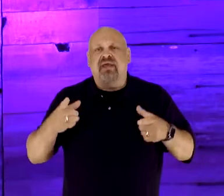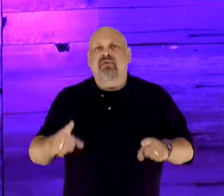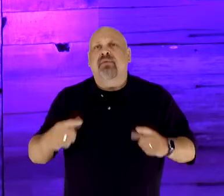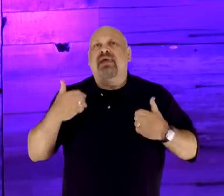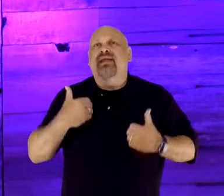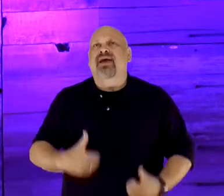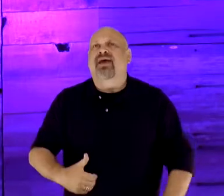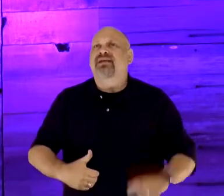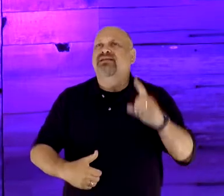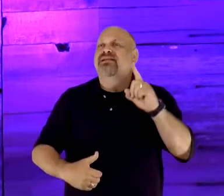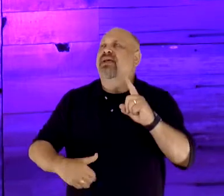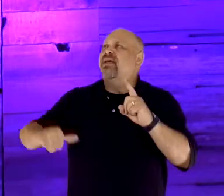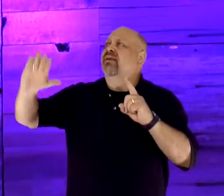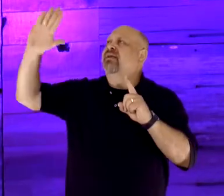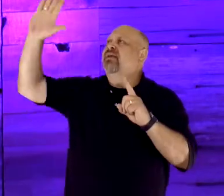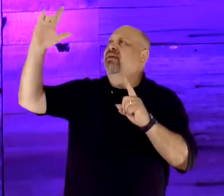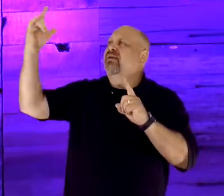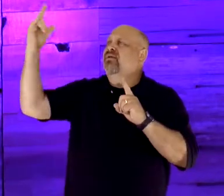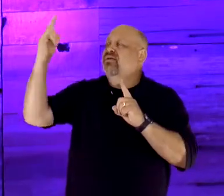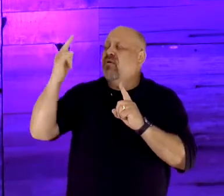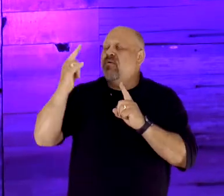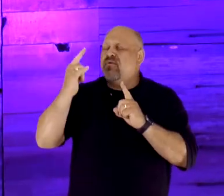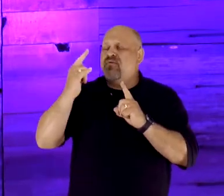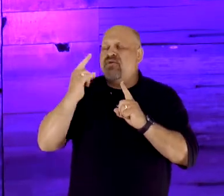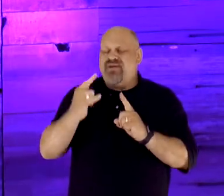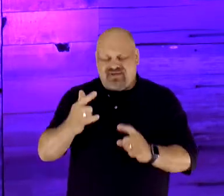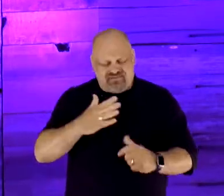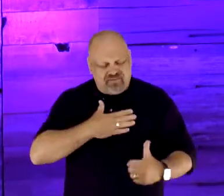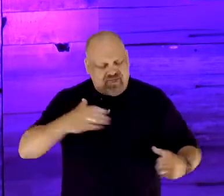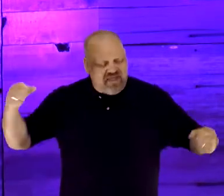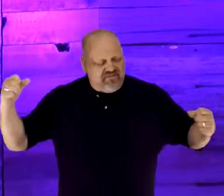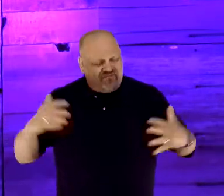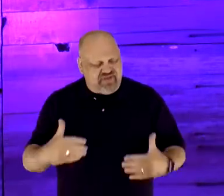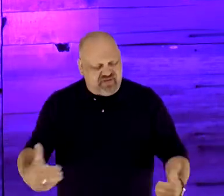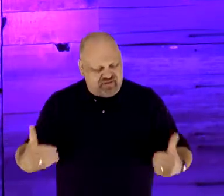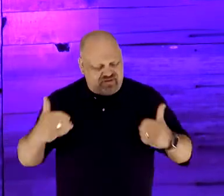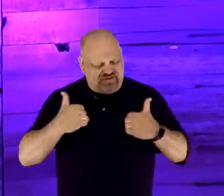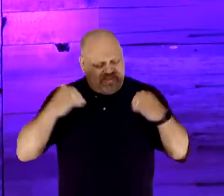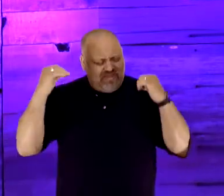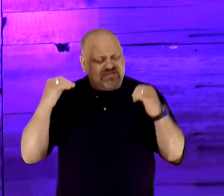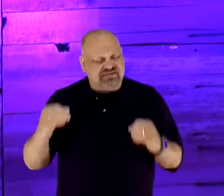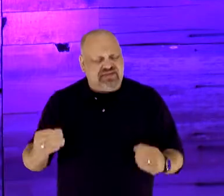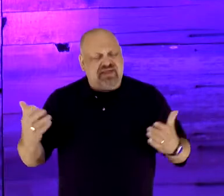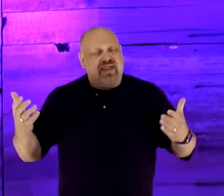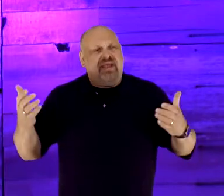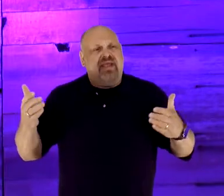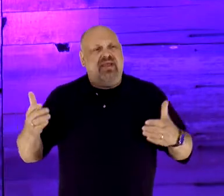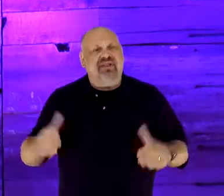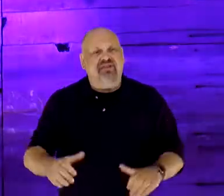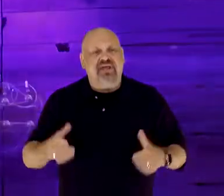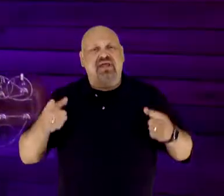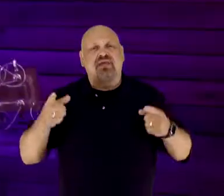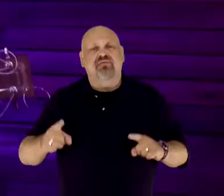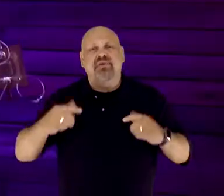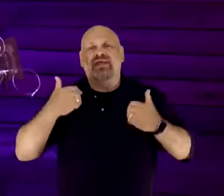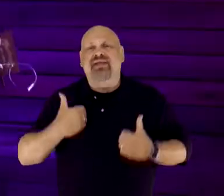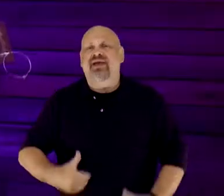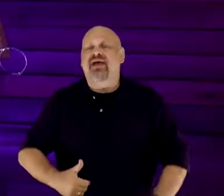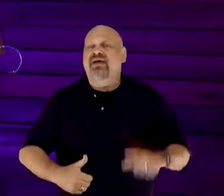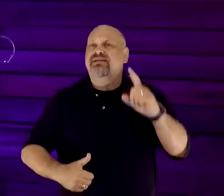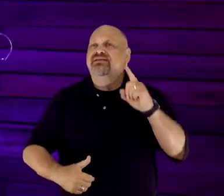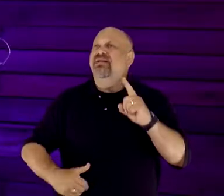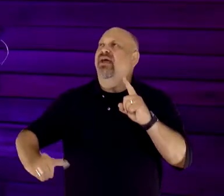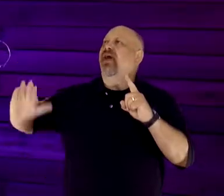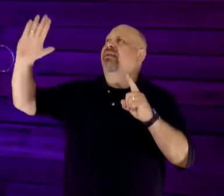a chance when I stand in your love. My fear doesn't stand a chance